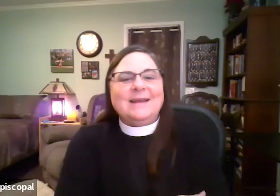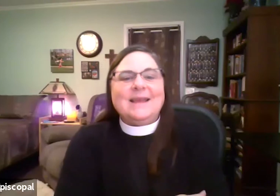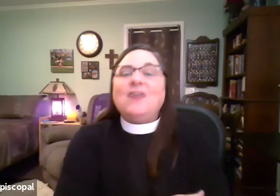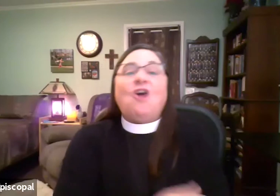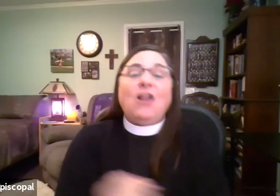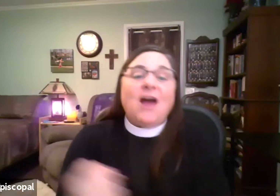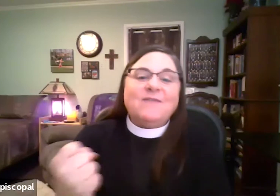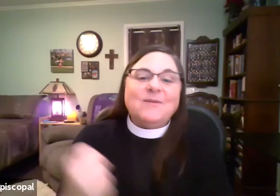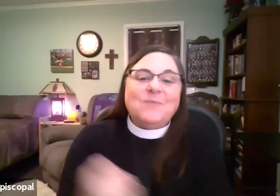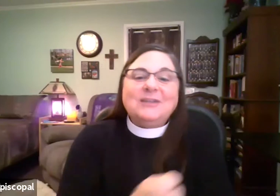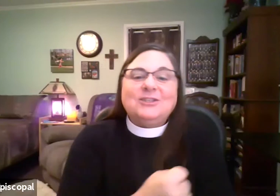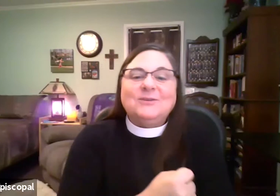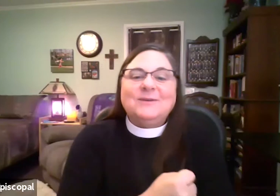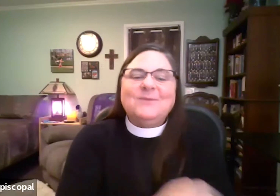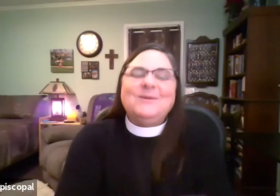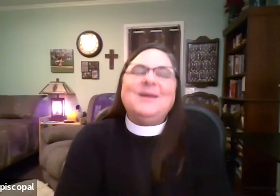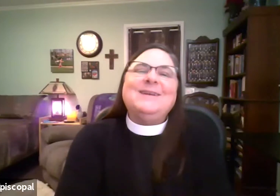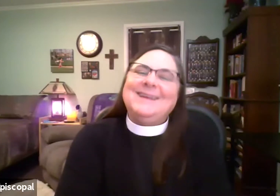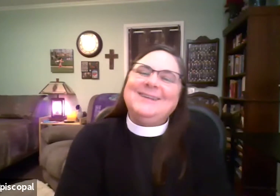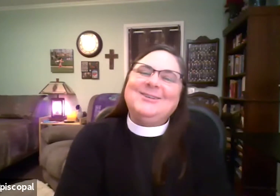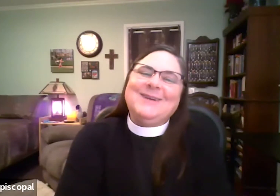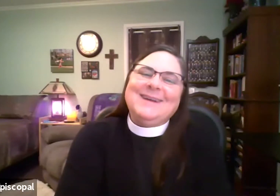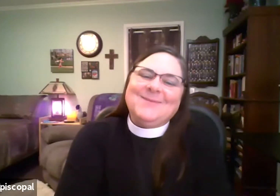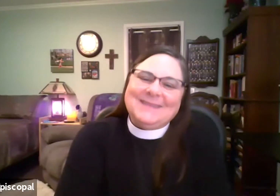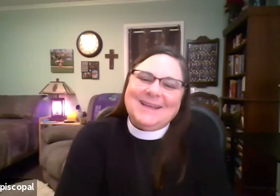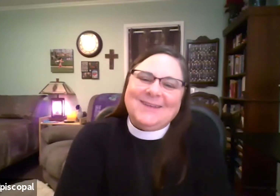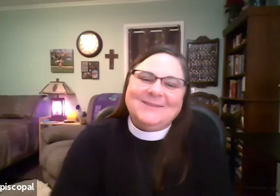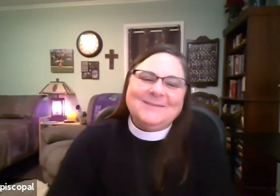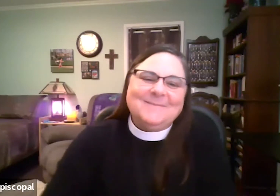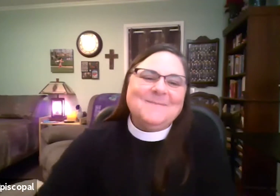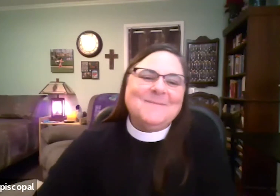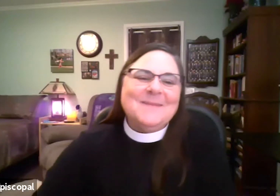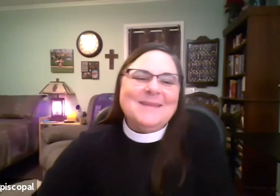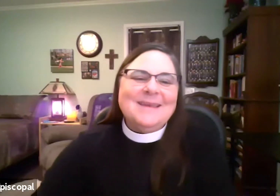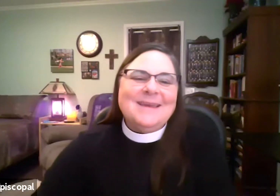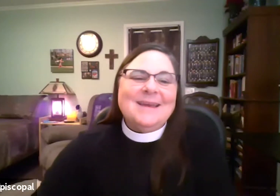head can't haul off and punch you without endangering themselves.